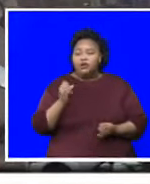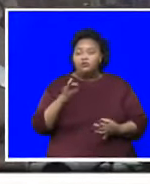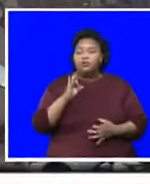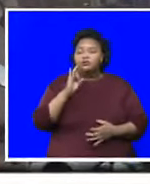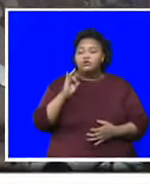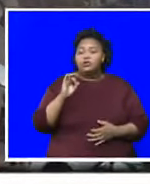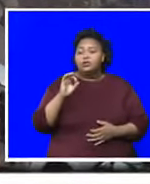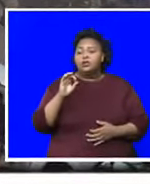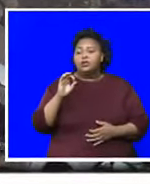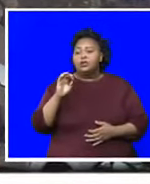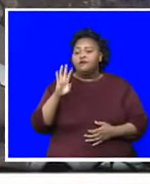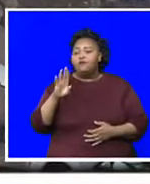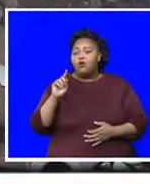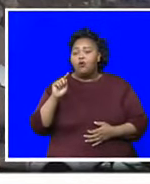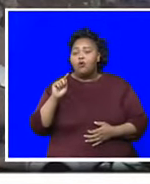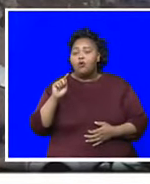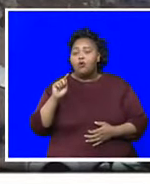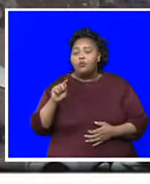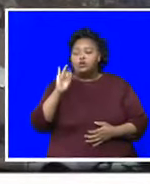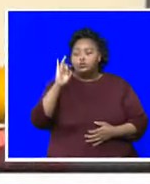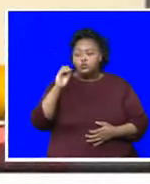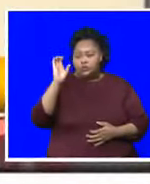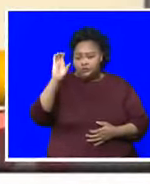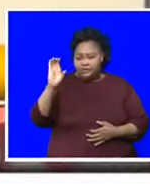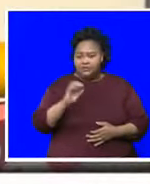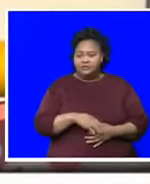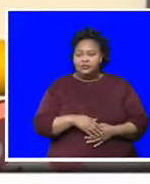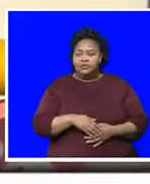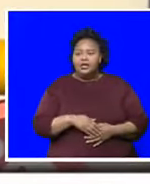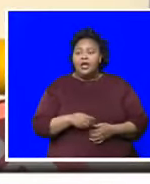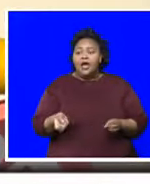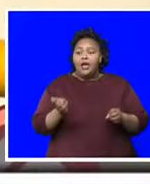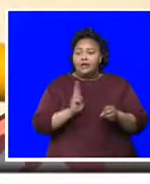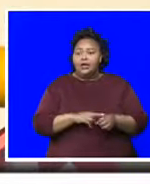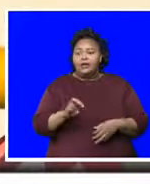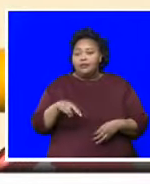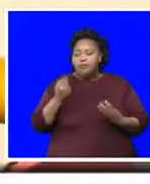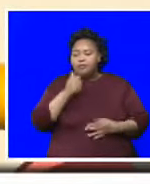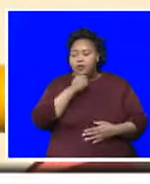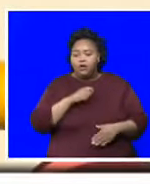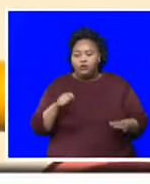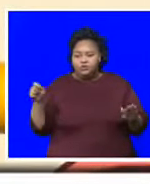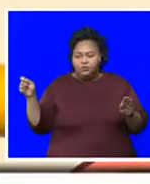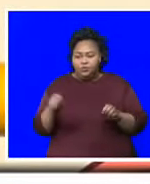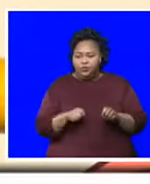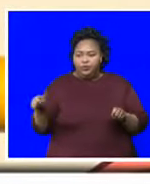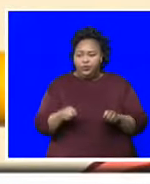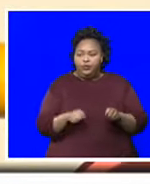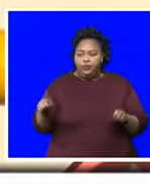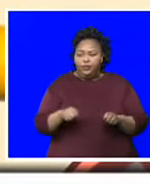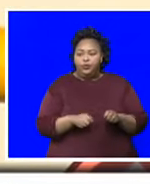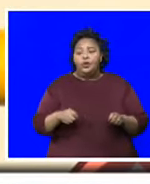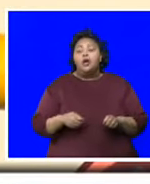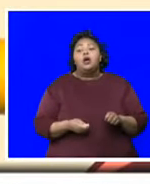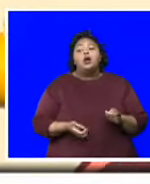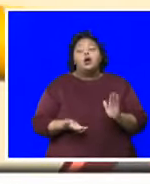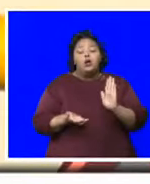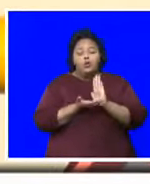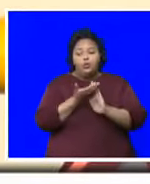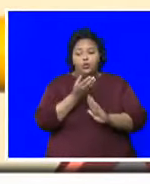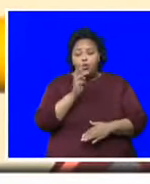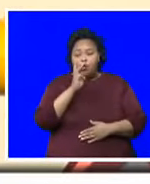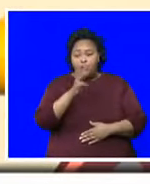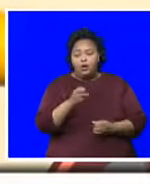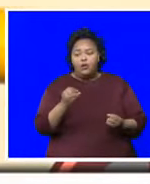24 emalangeni 40 cents per liter. Users of paraffin will not be spared as the cost of this fuel will go up